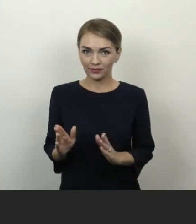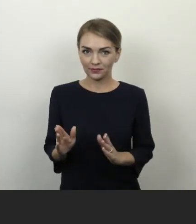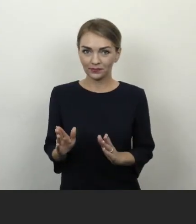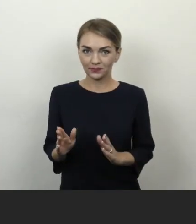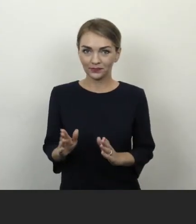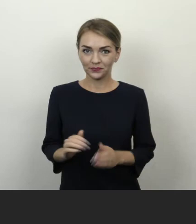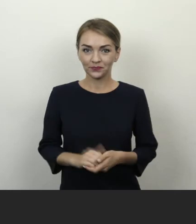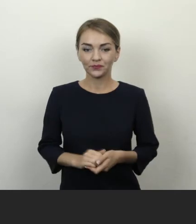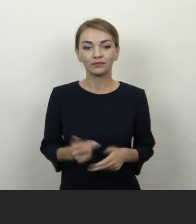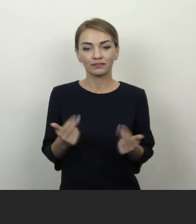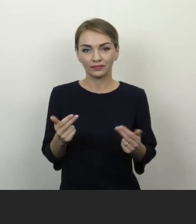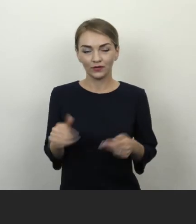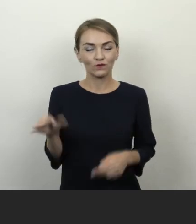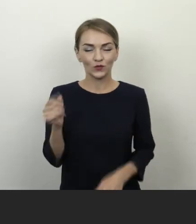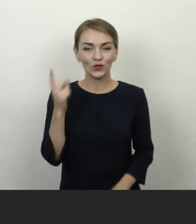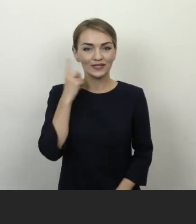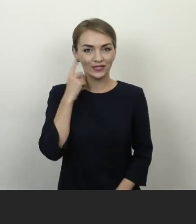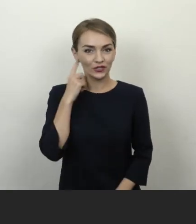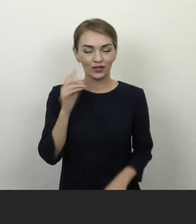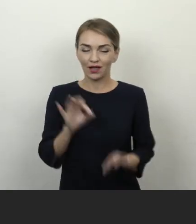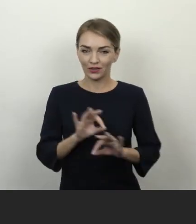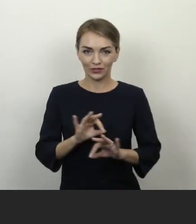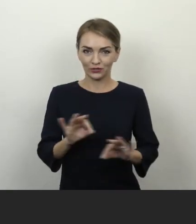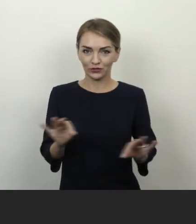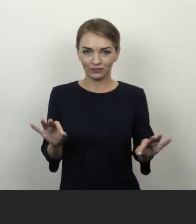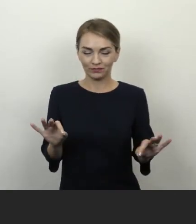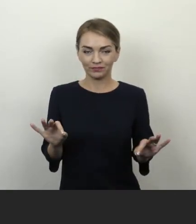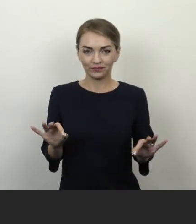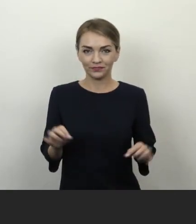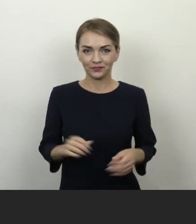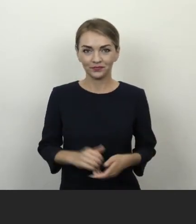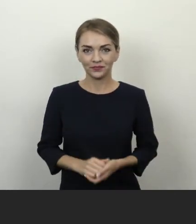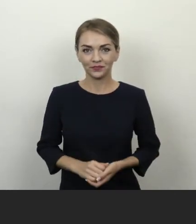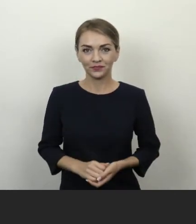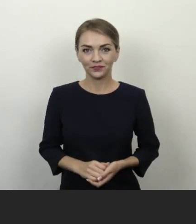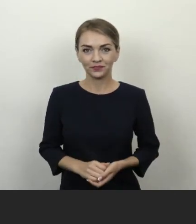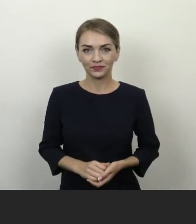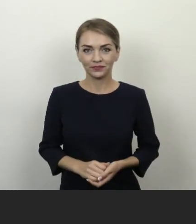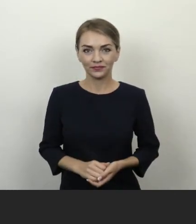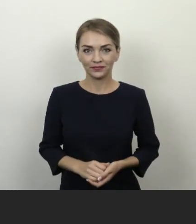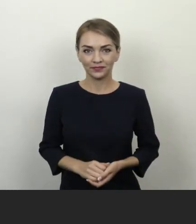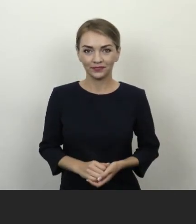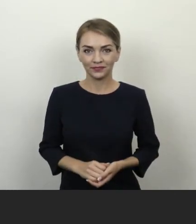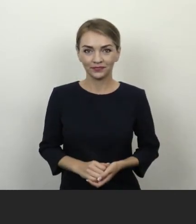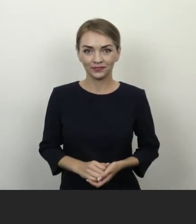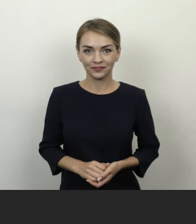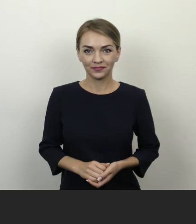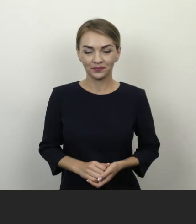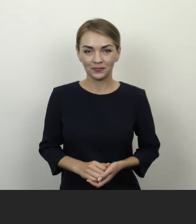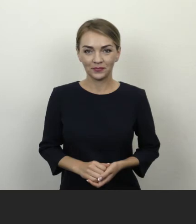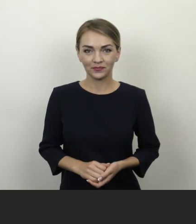well. Yes, absolutely. We can hear you very well. Thank you. We're listening to you attentively.